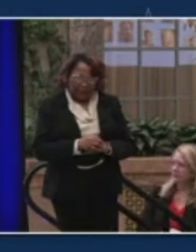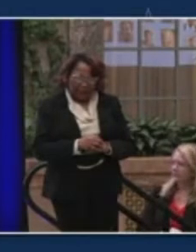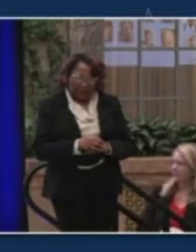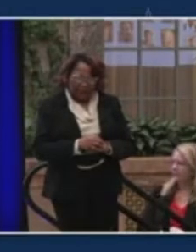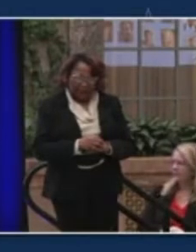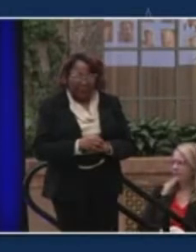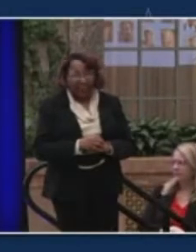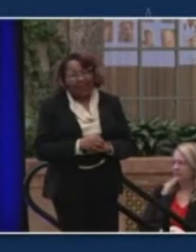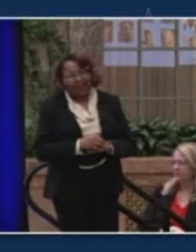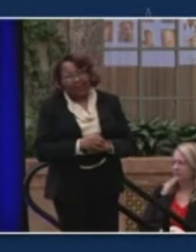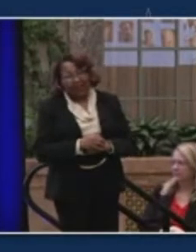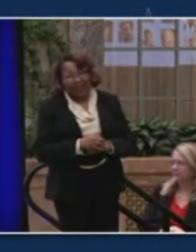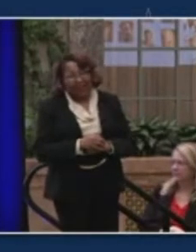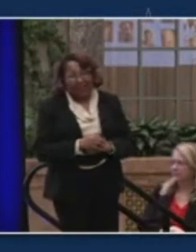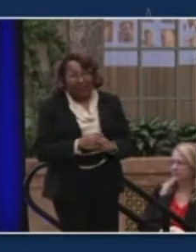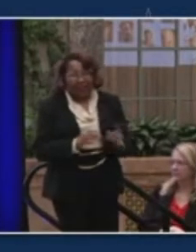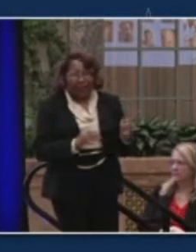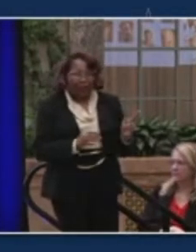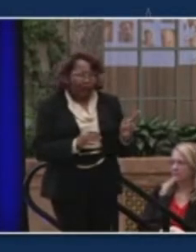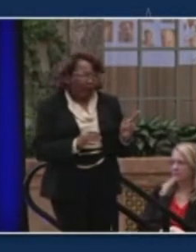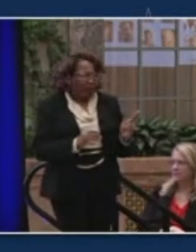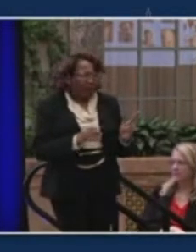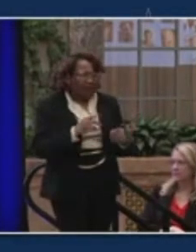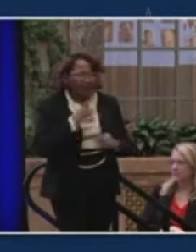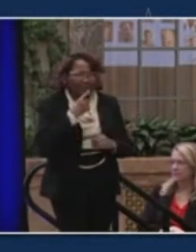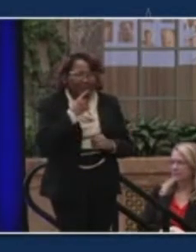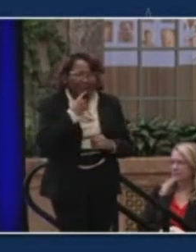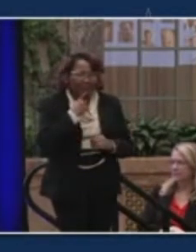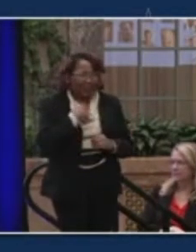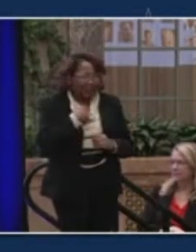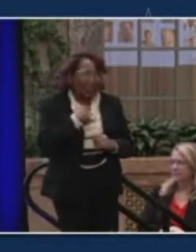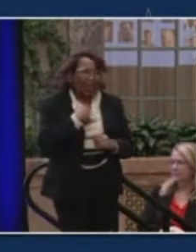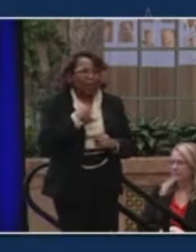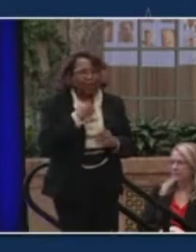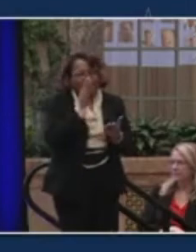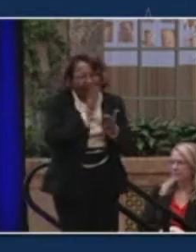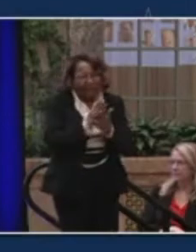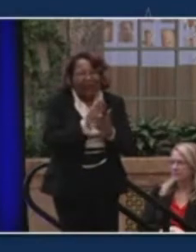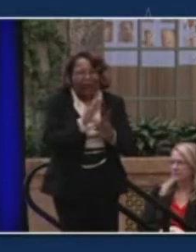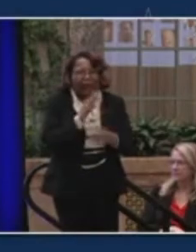Well, the chairman over here just come and told me I need to stop talking.